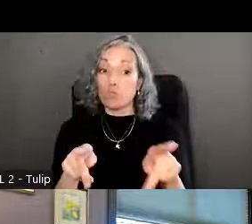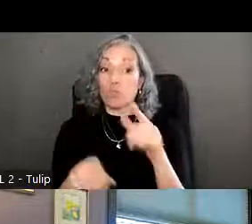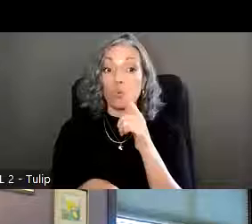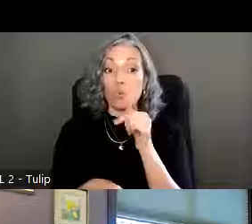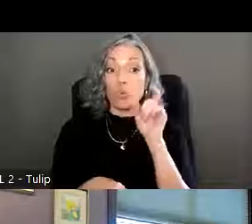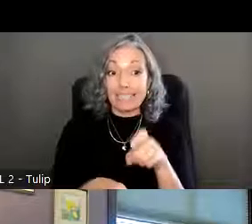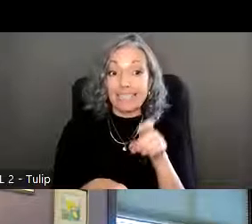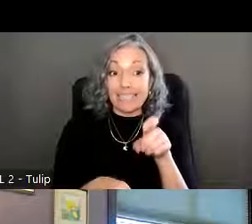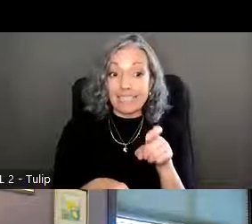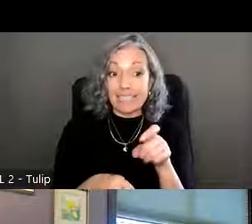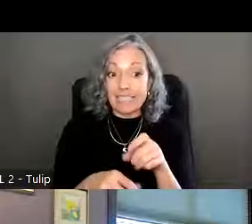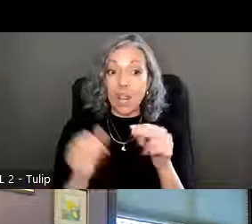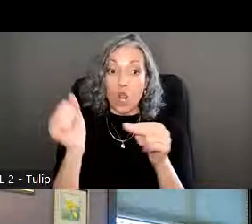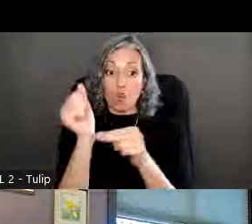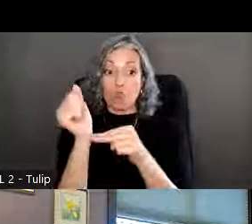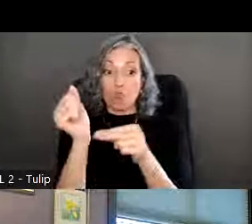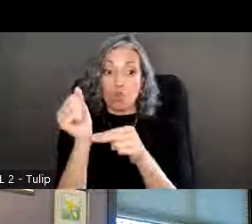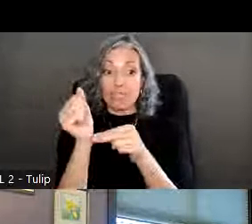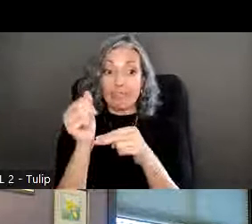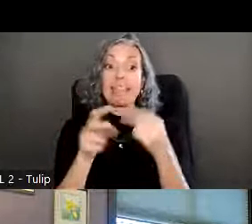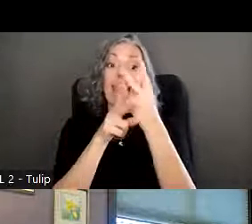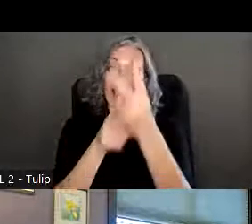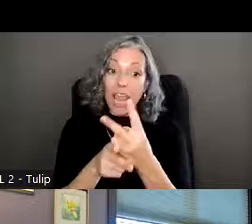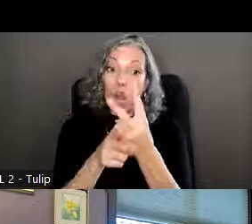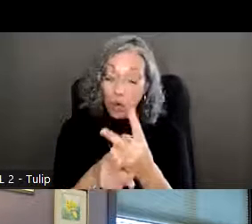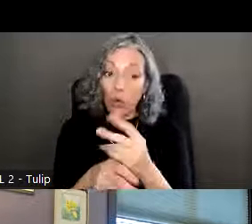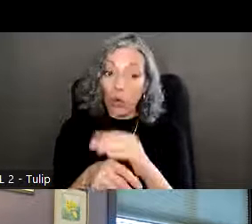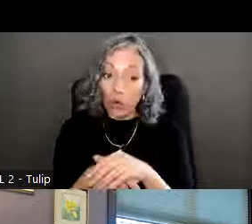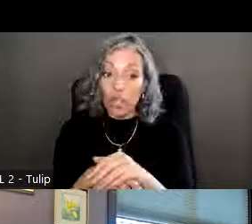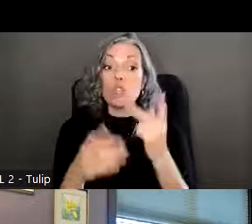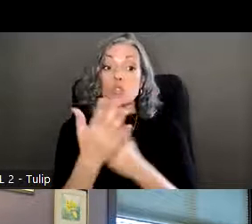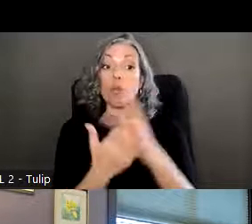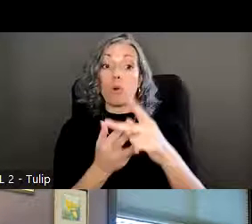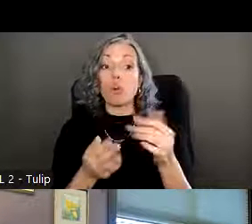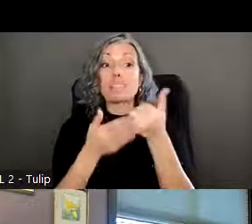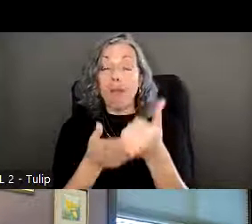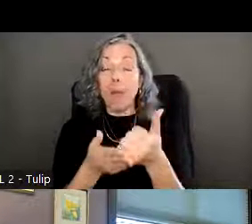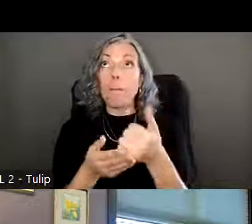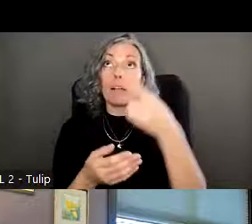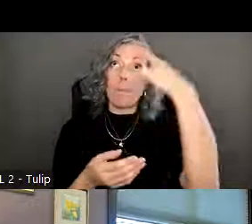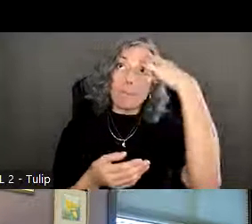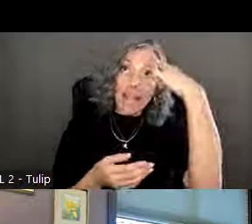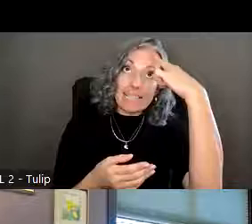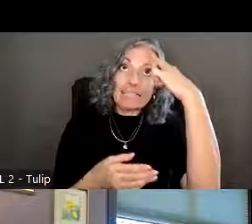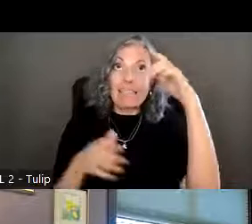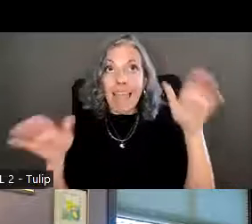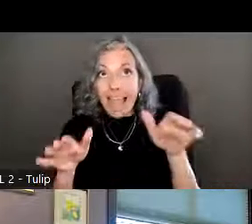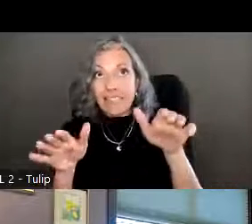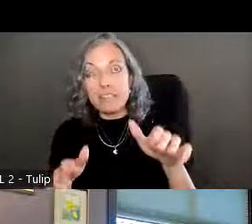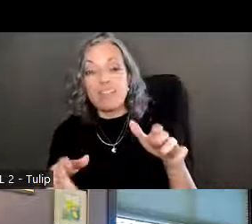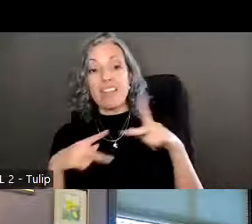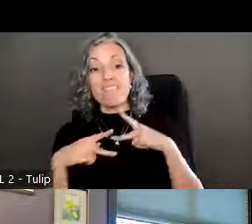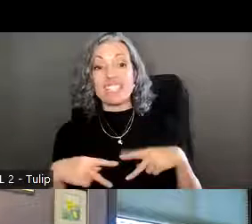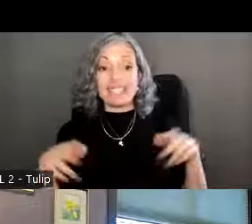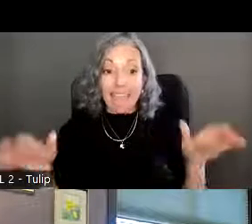meets the definition of nursing facility level of care. And these programs help people stay mentally and physically active. As